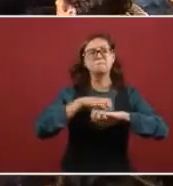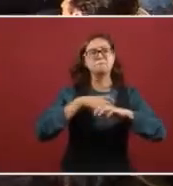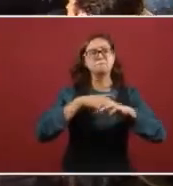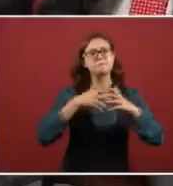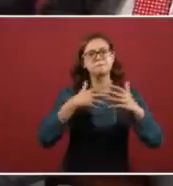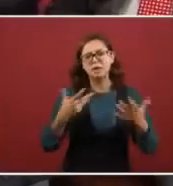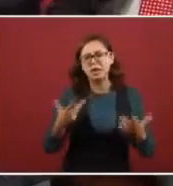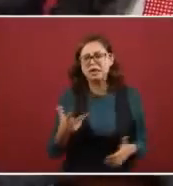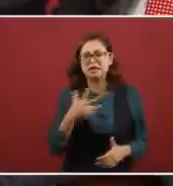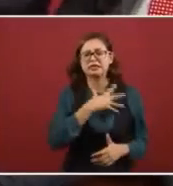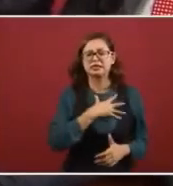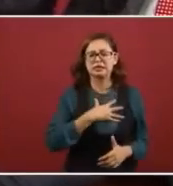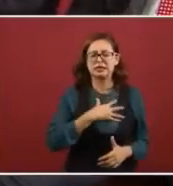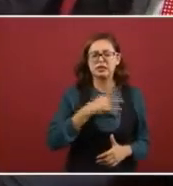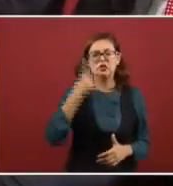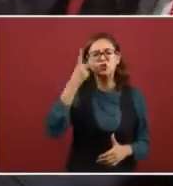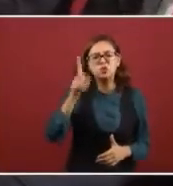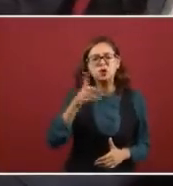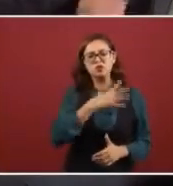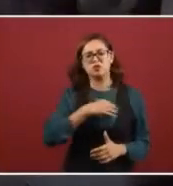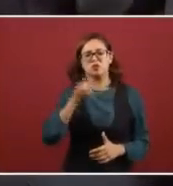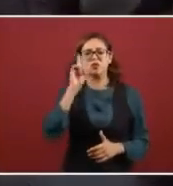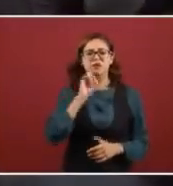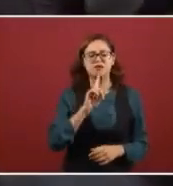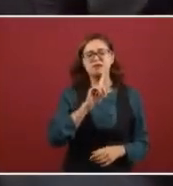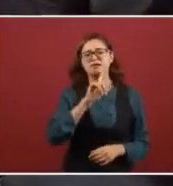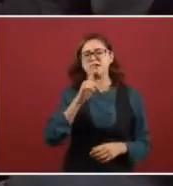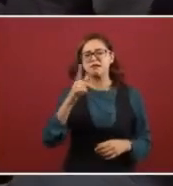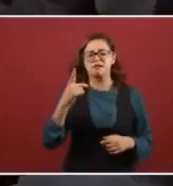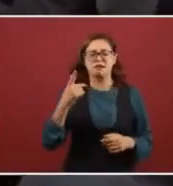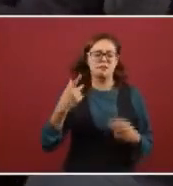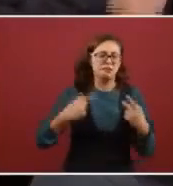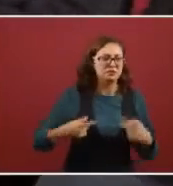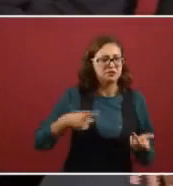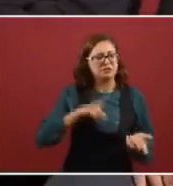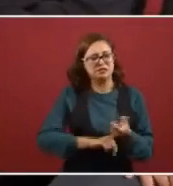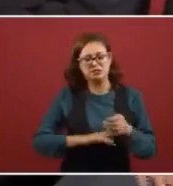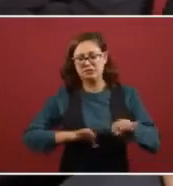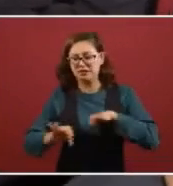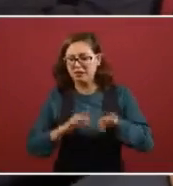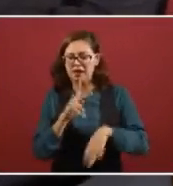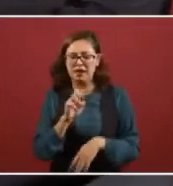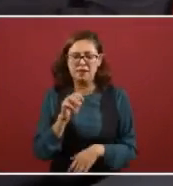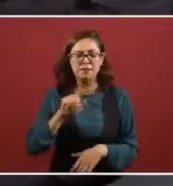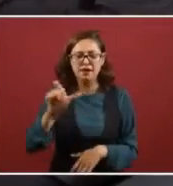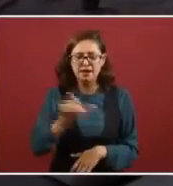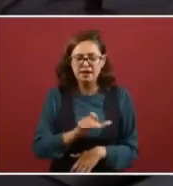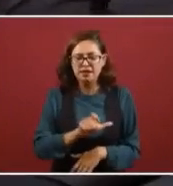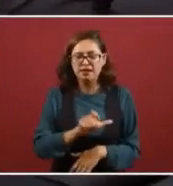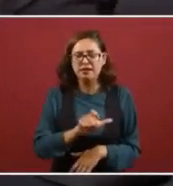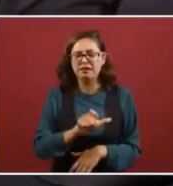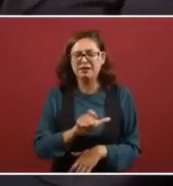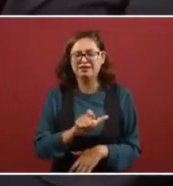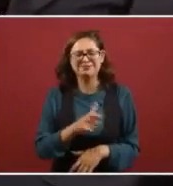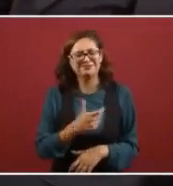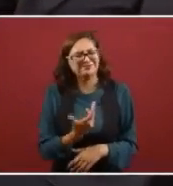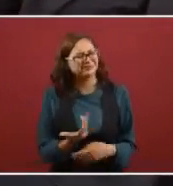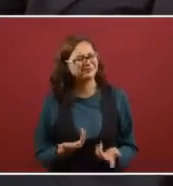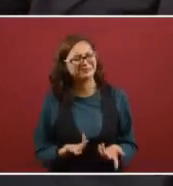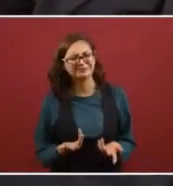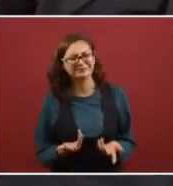las hijas that their daughters funcionarios, of the functionaries of Pemex, a ver,